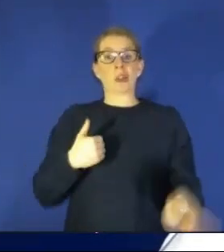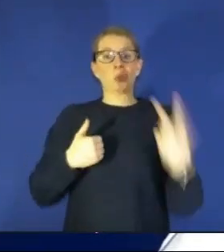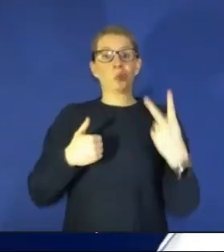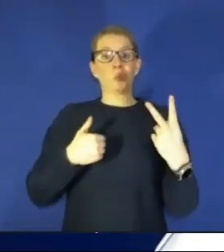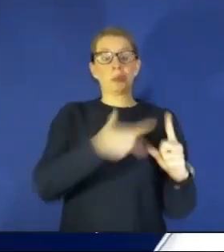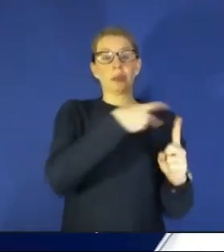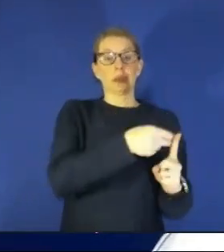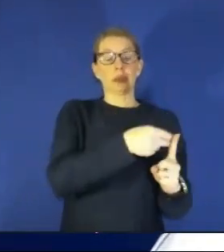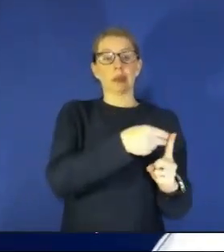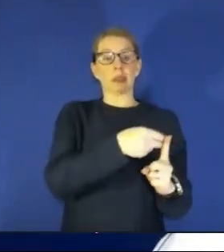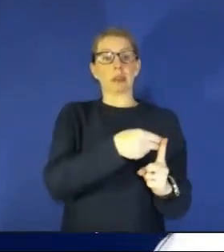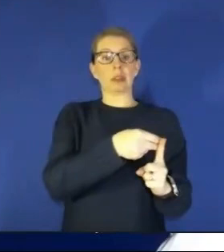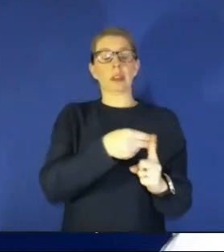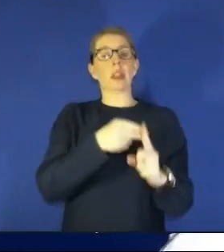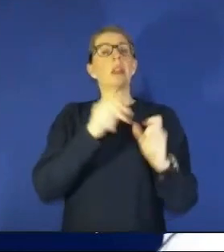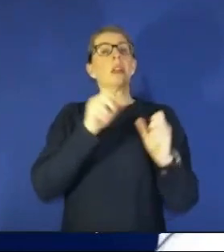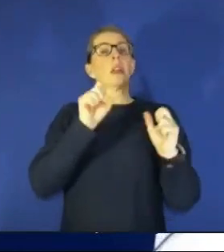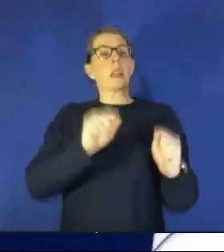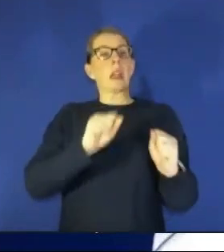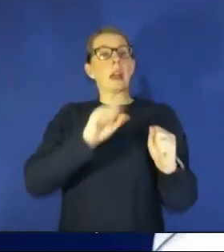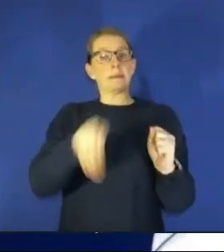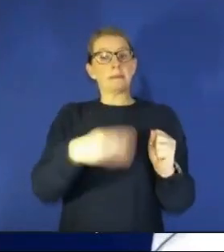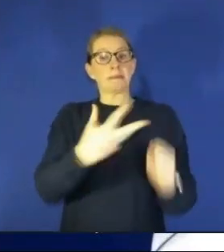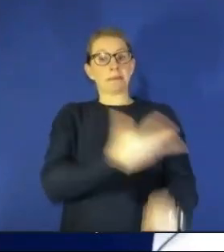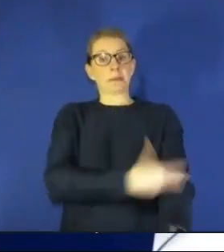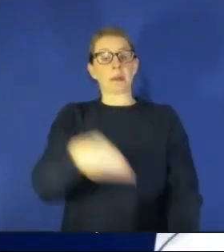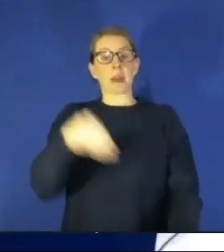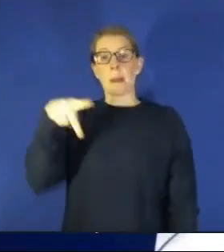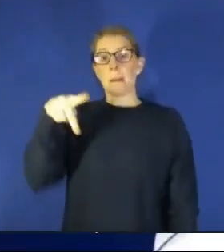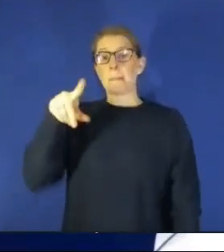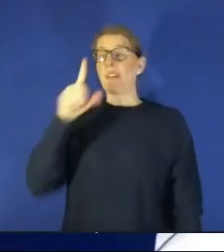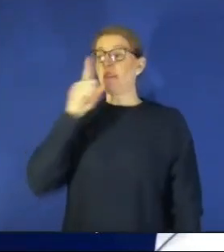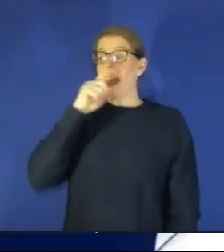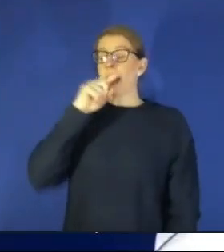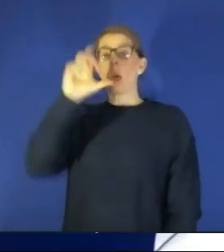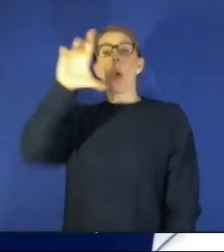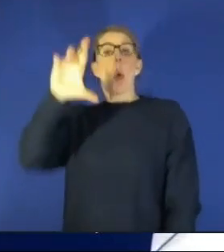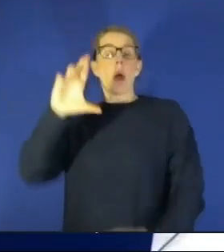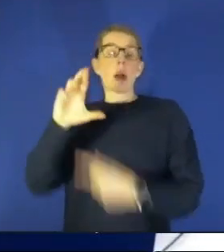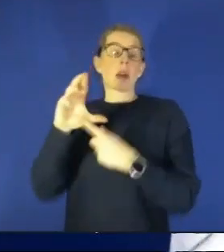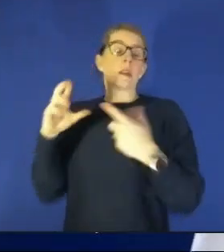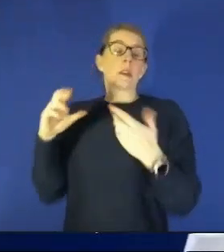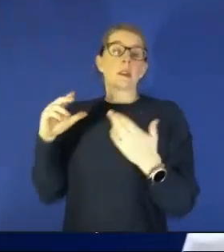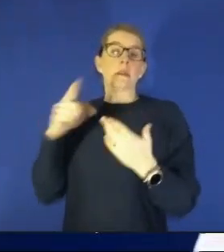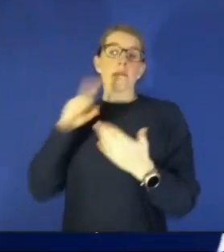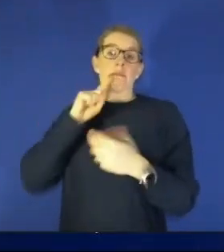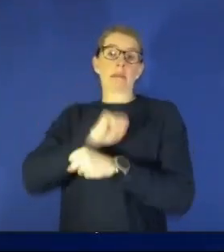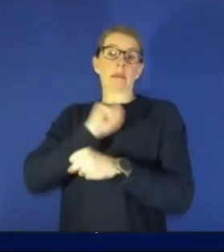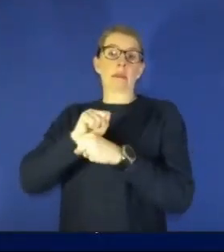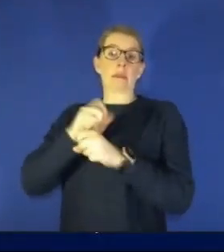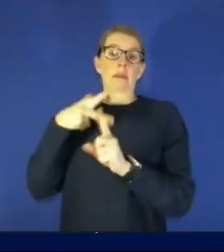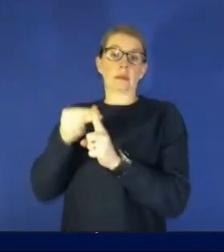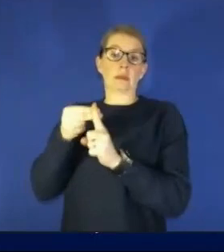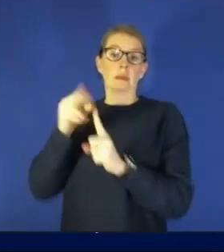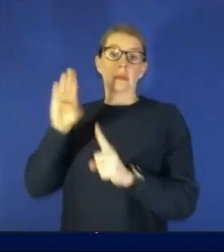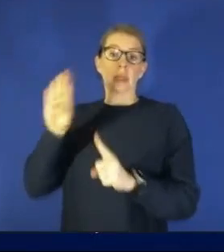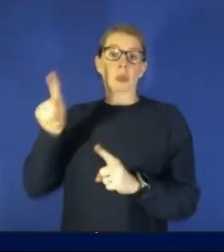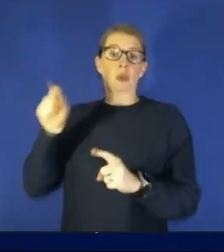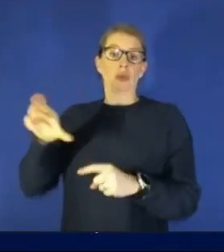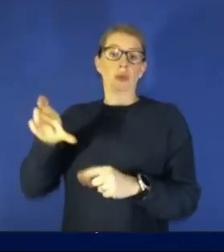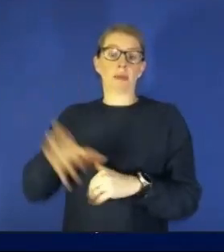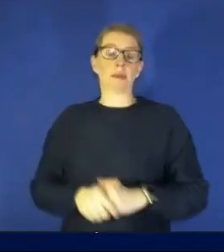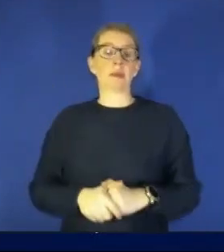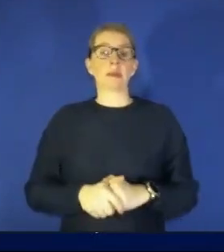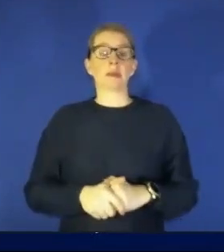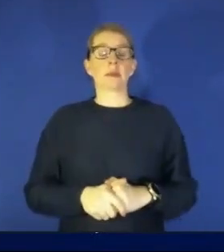vaccine could either get a placebo for their booster or a real dose of vaccination to test the real-world effectiveness of booster